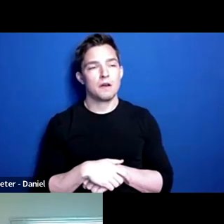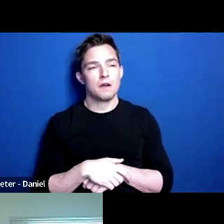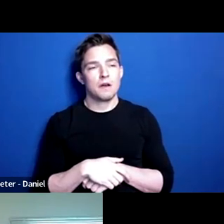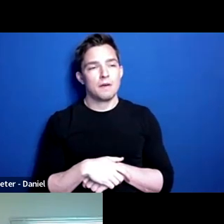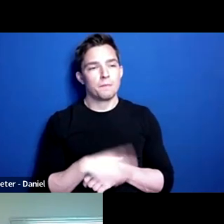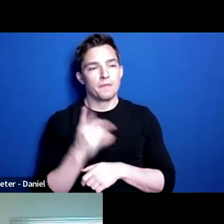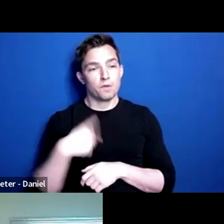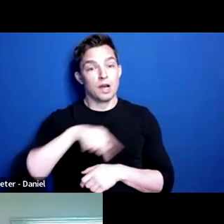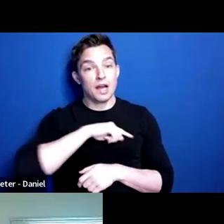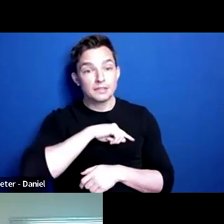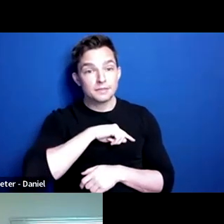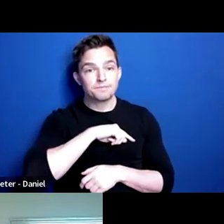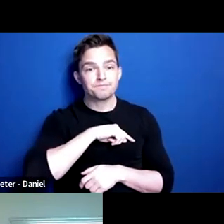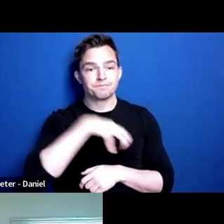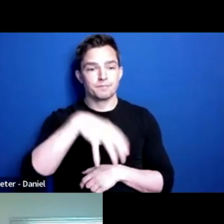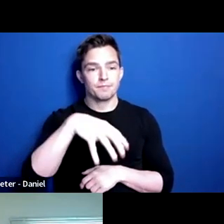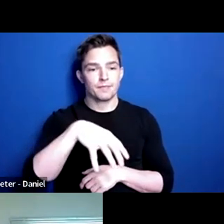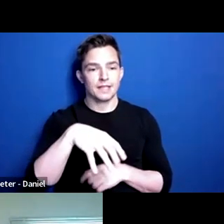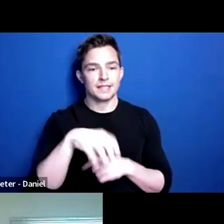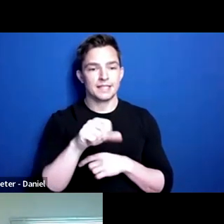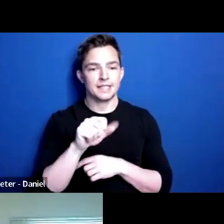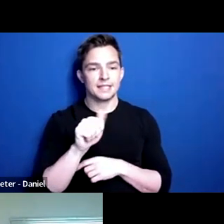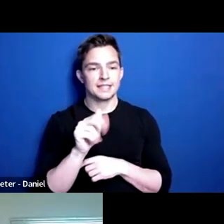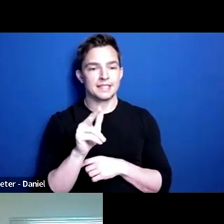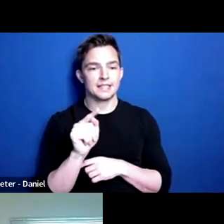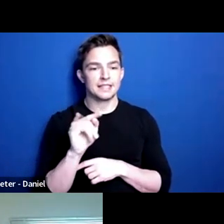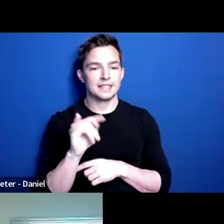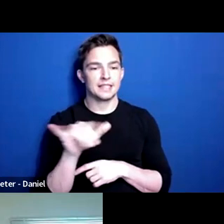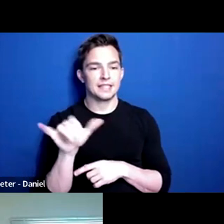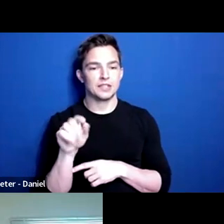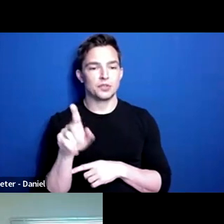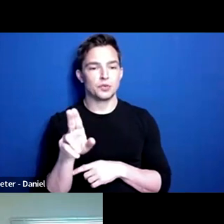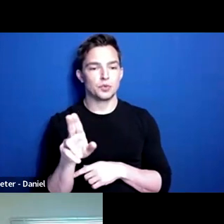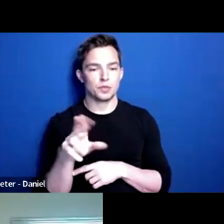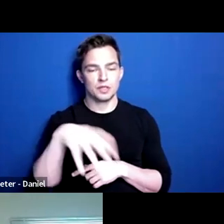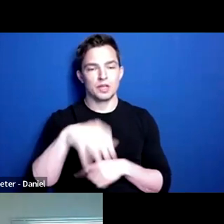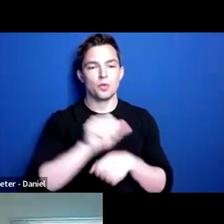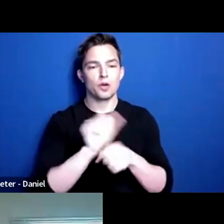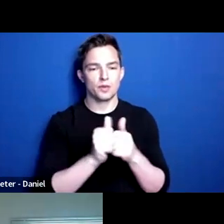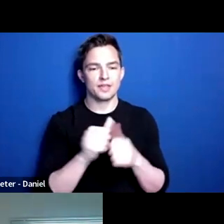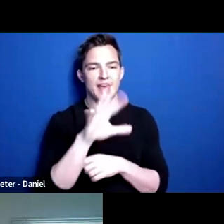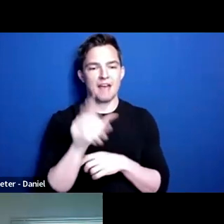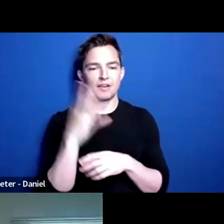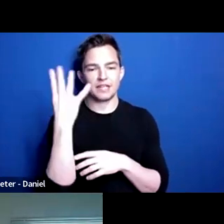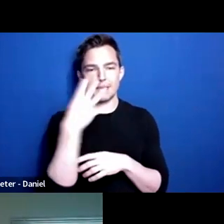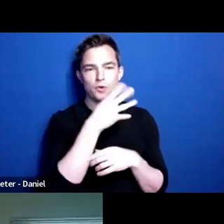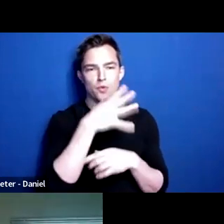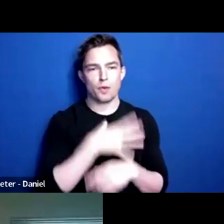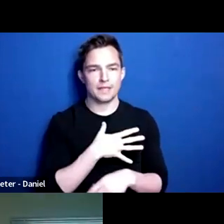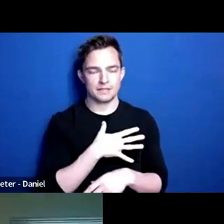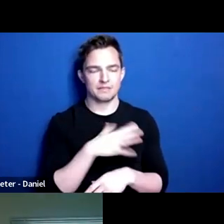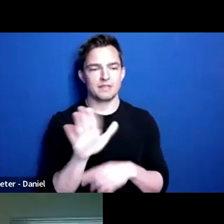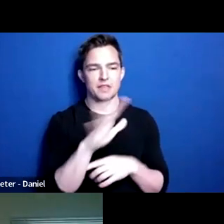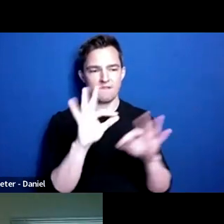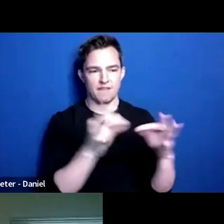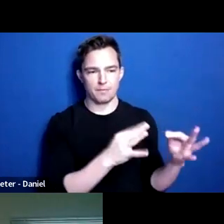For us and at SOTIA2 and working with African immigrant women and their